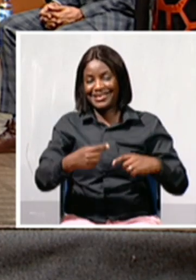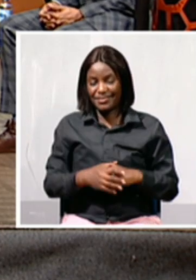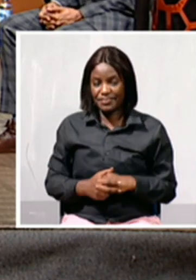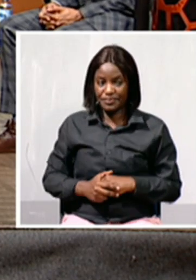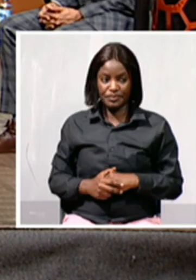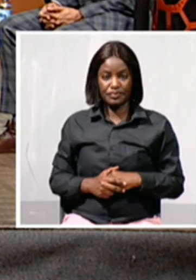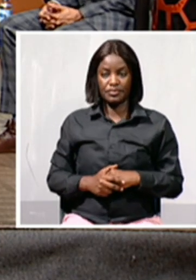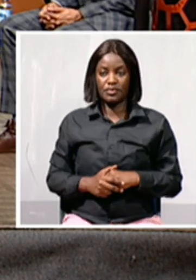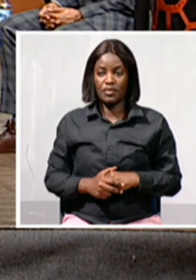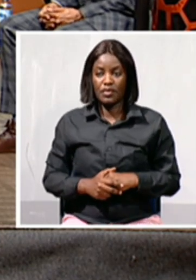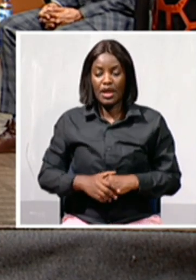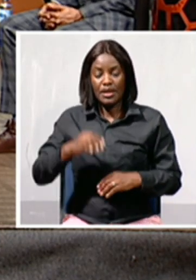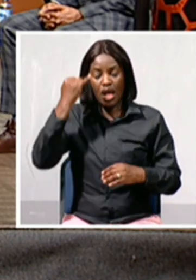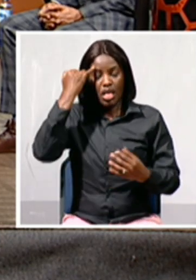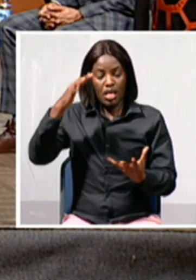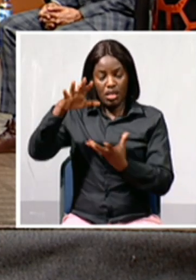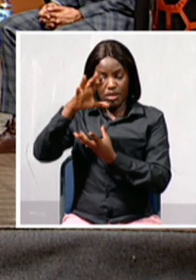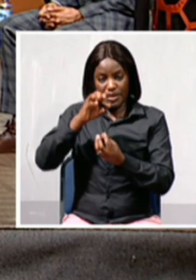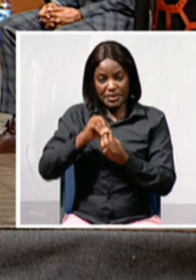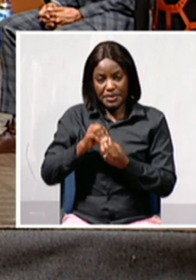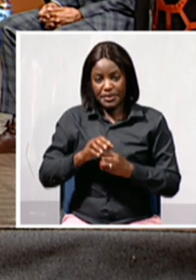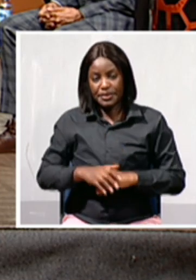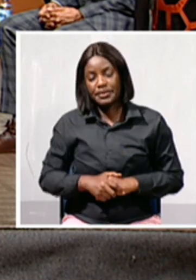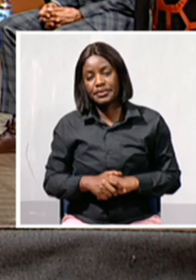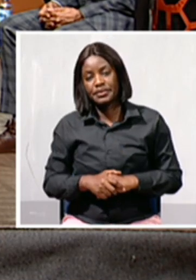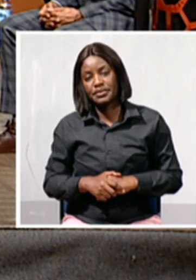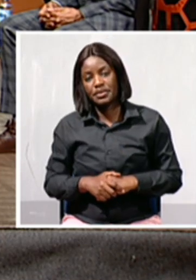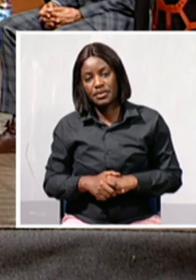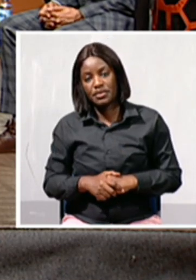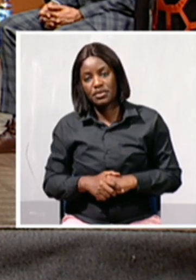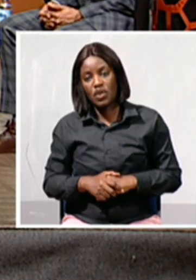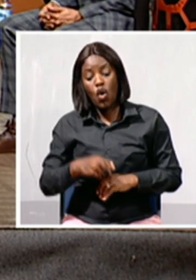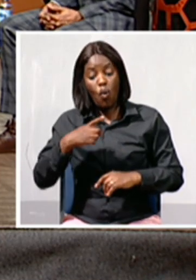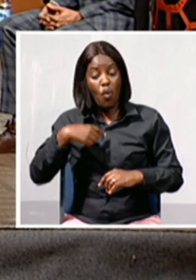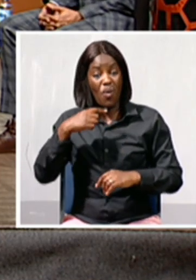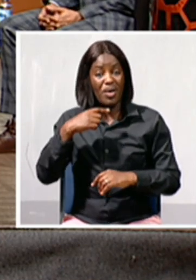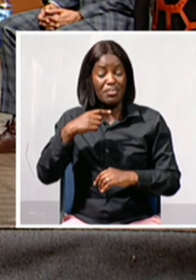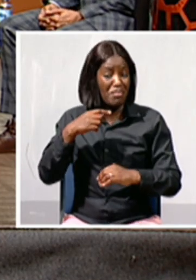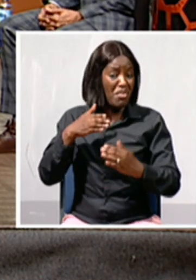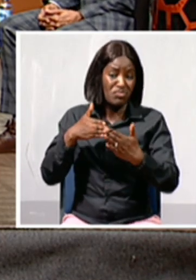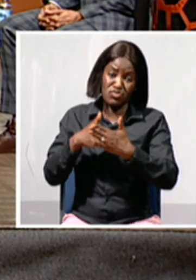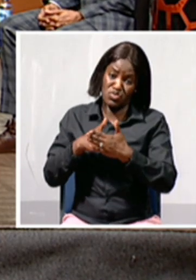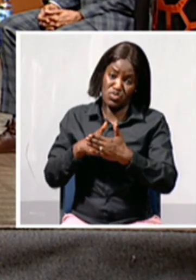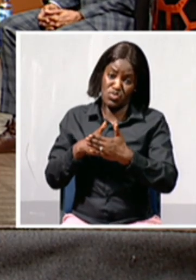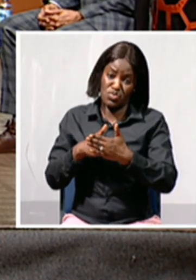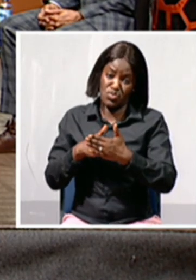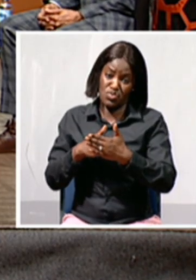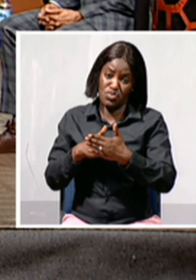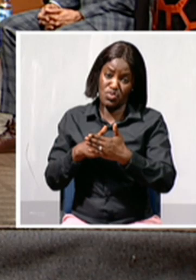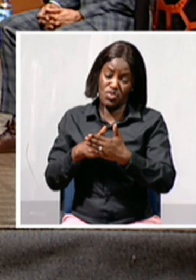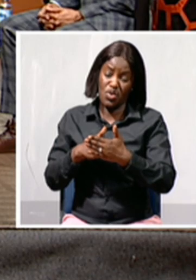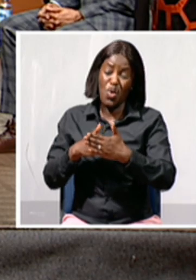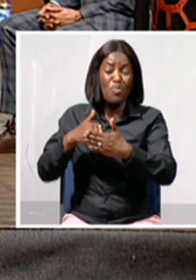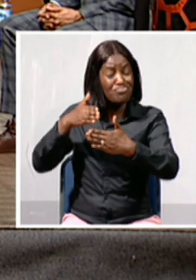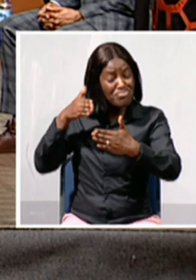sorry. I think I just want us to refrain from the narrative that young